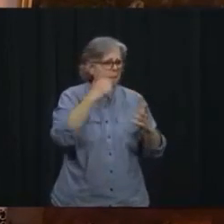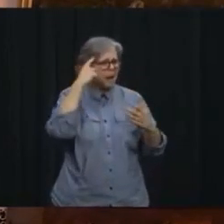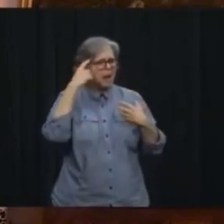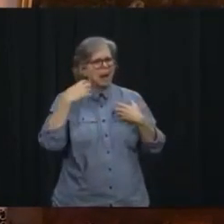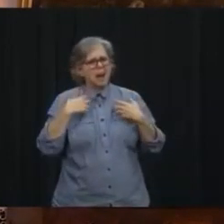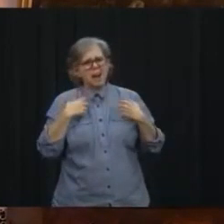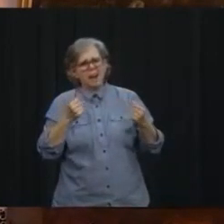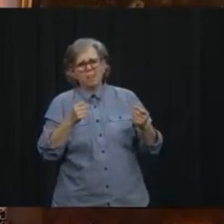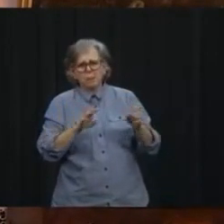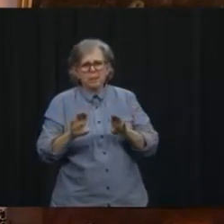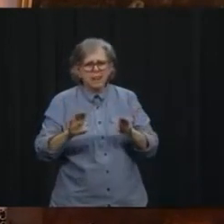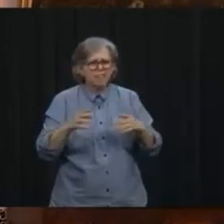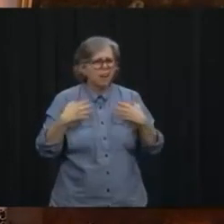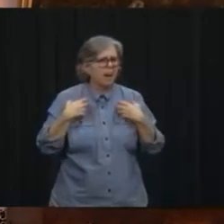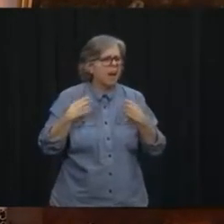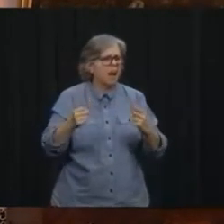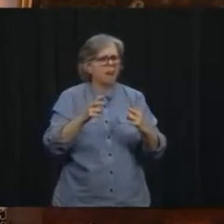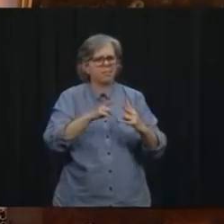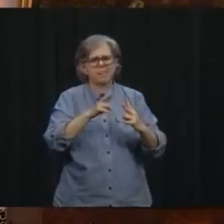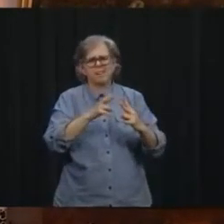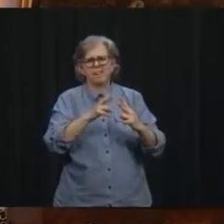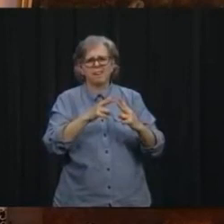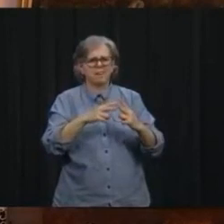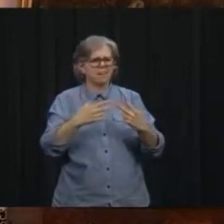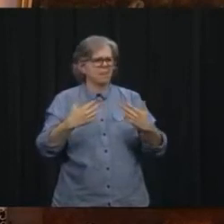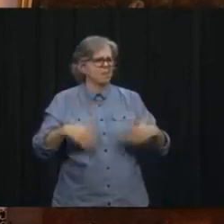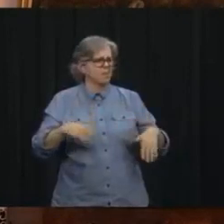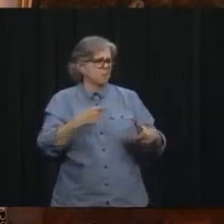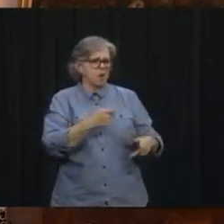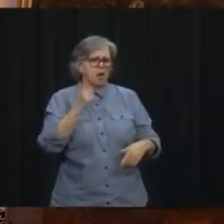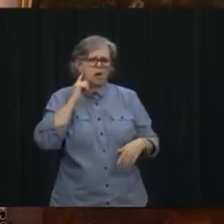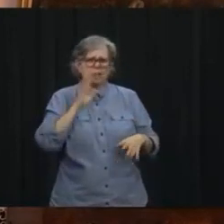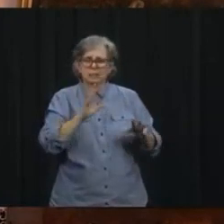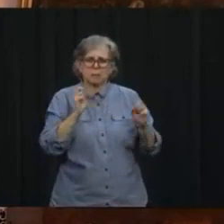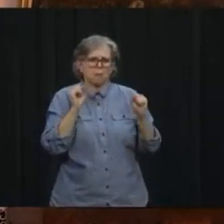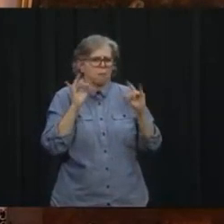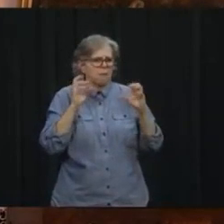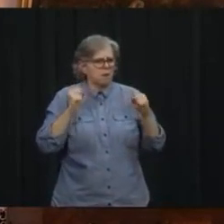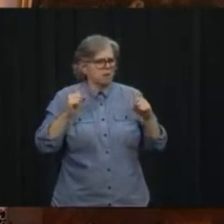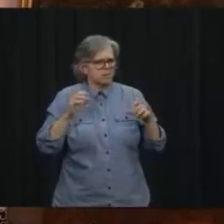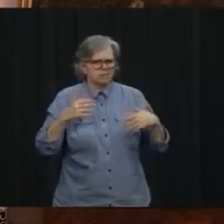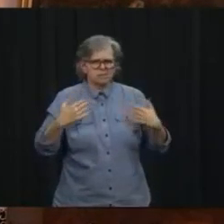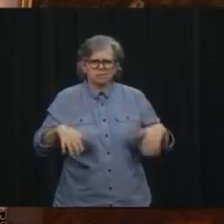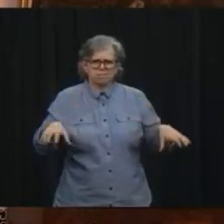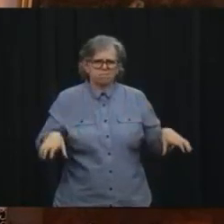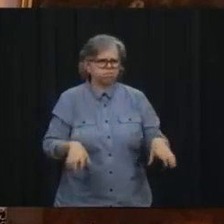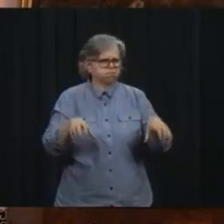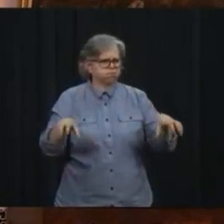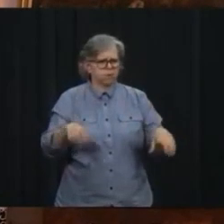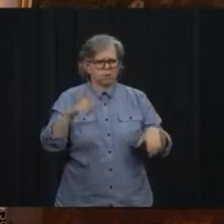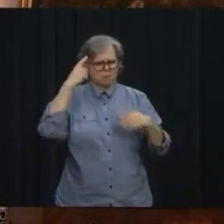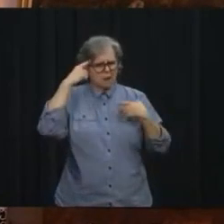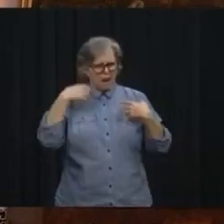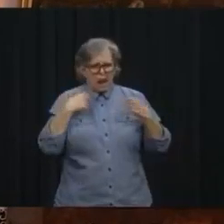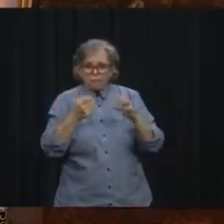to heart. And I'll tell you a little more about what I'm seeing here in Ohio. But first, I